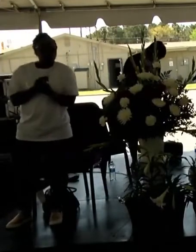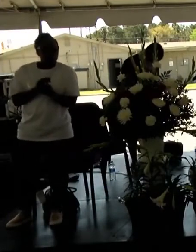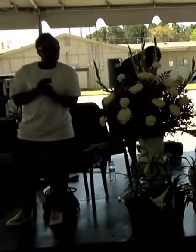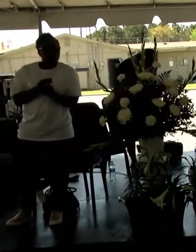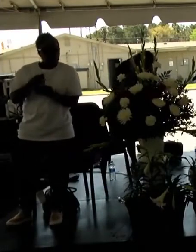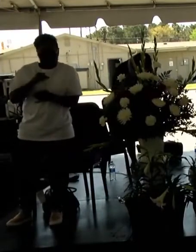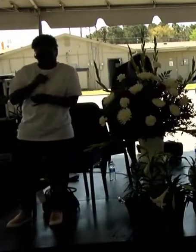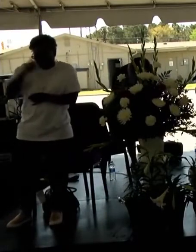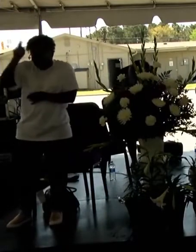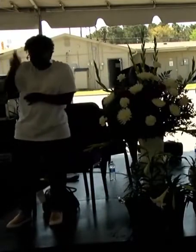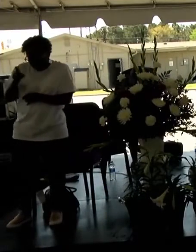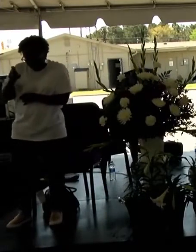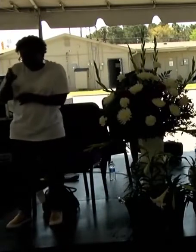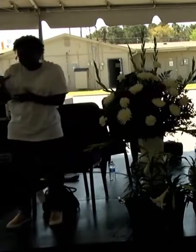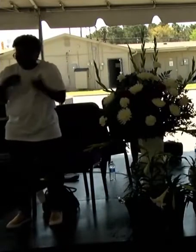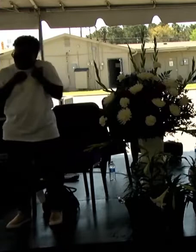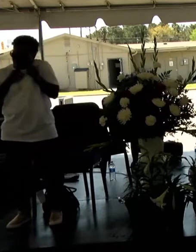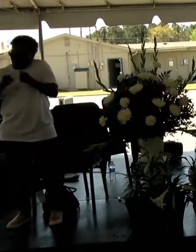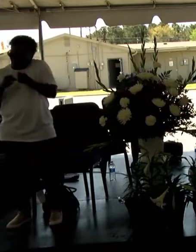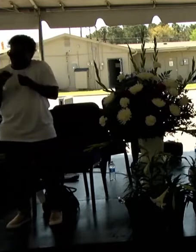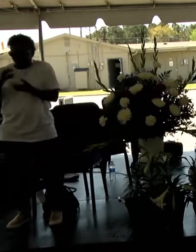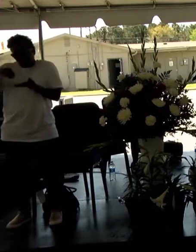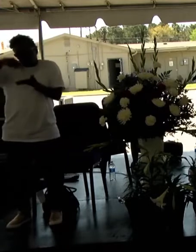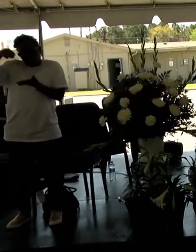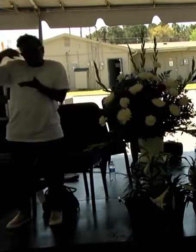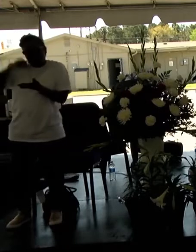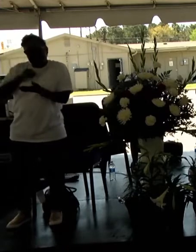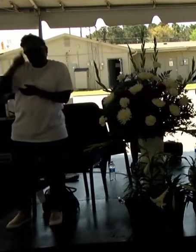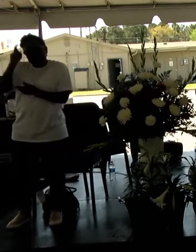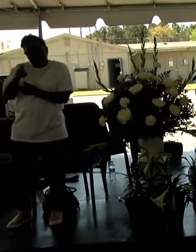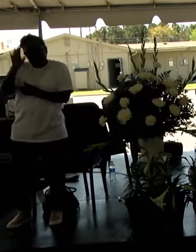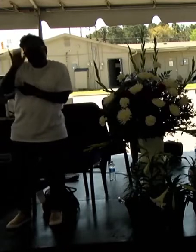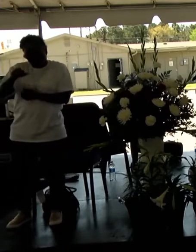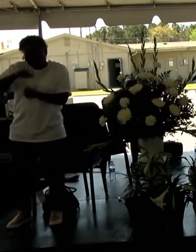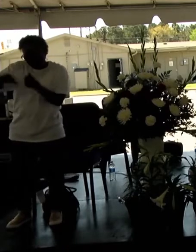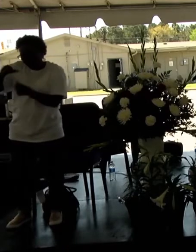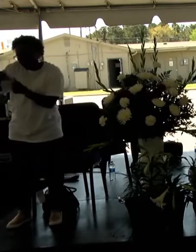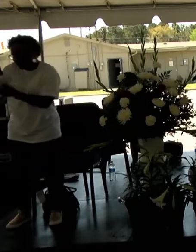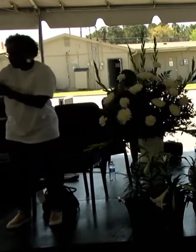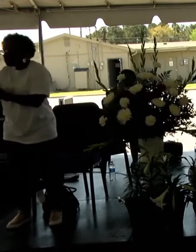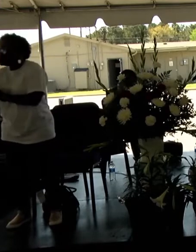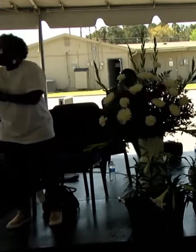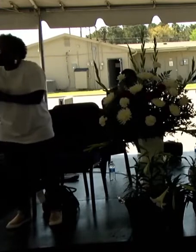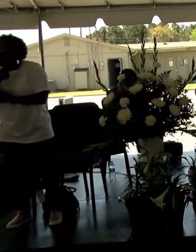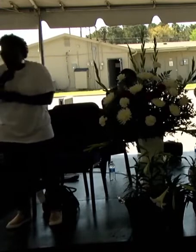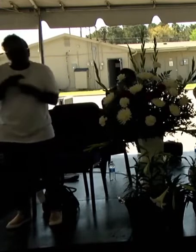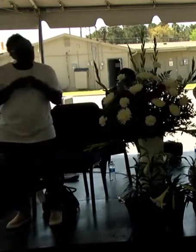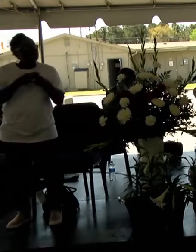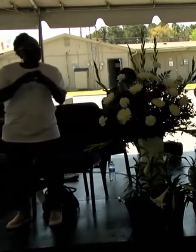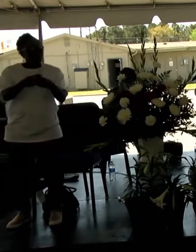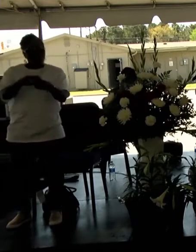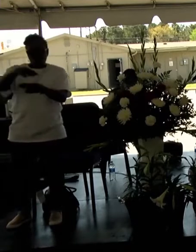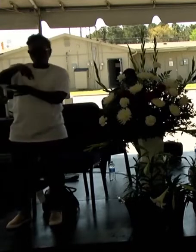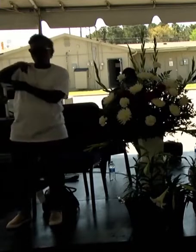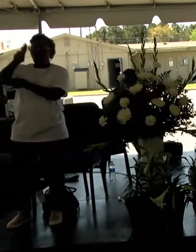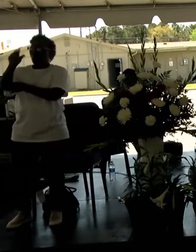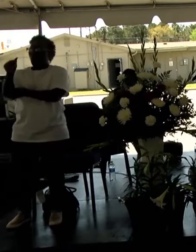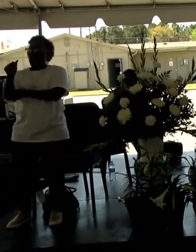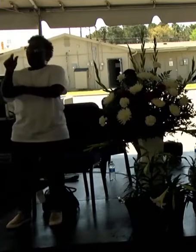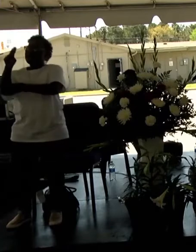need the power of his resurrection. He says, I need the fellowship of his suffering. It's called